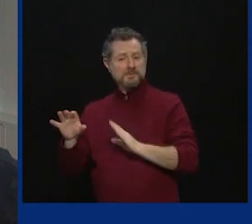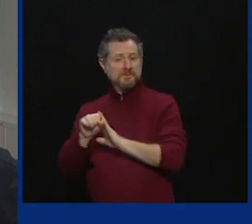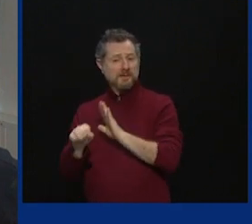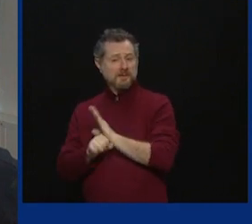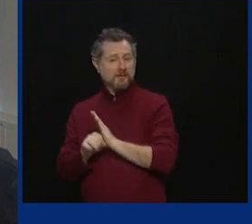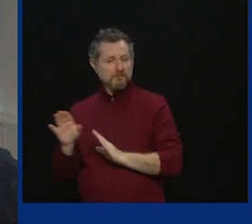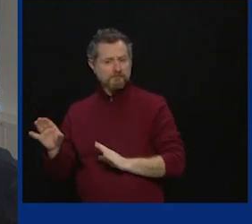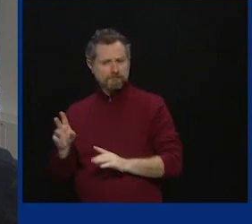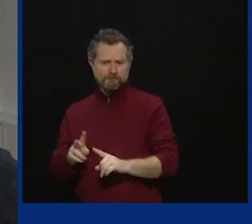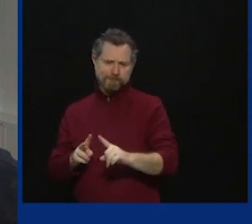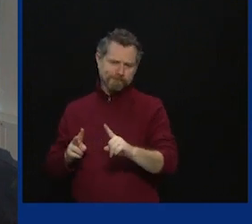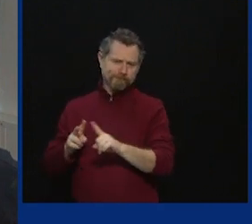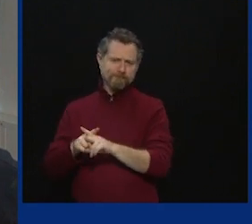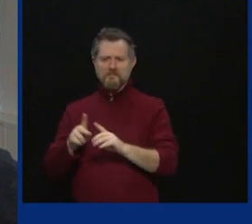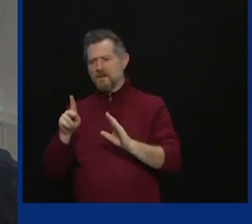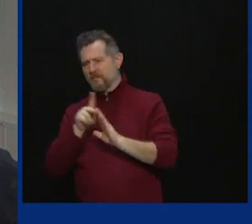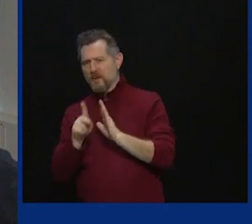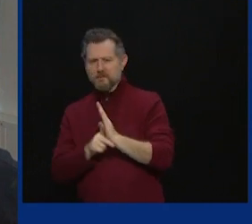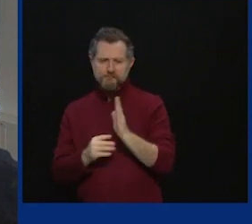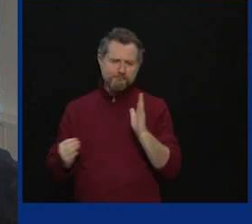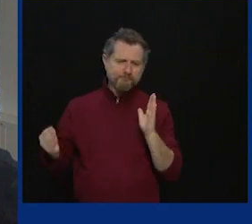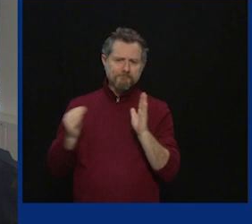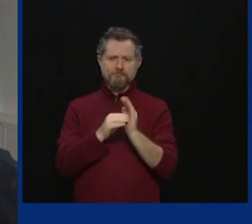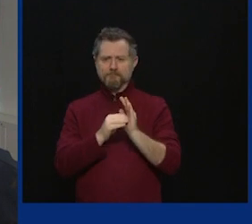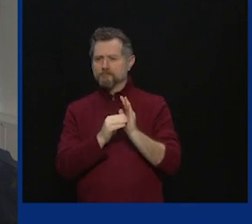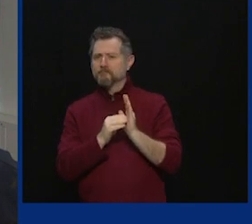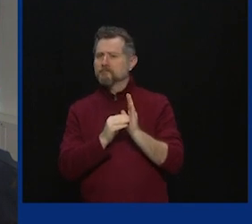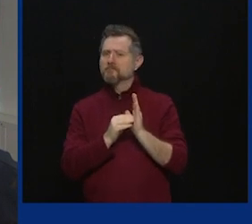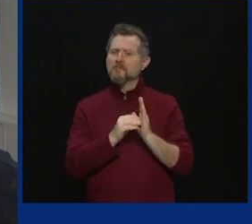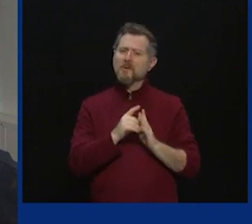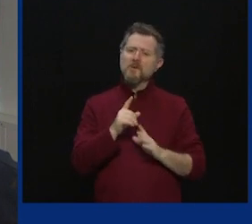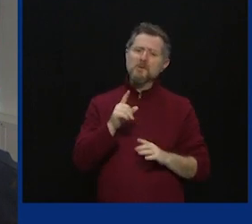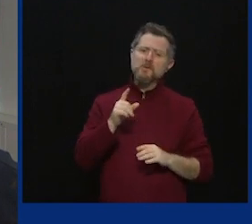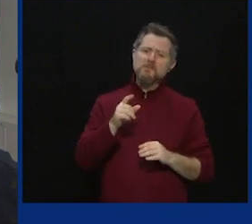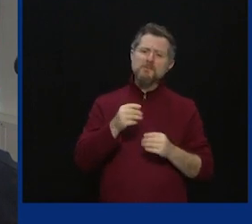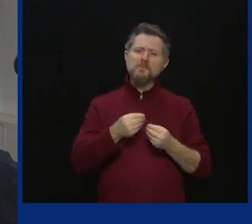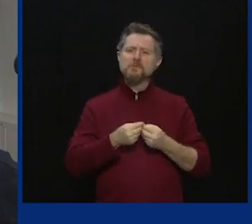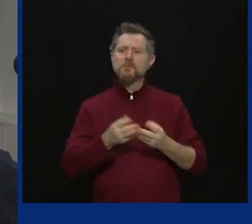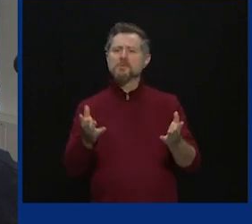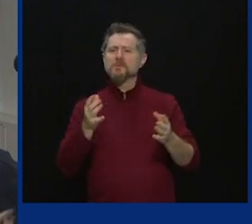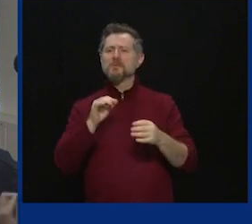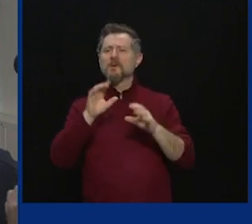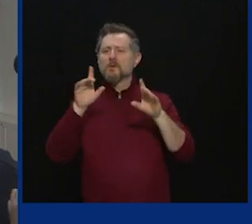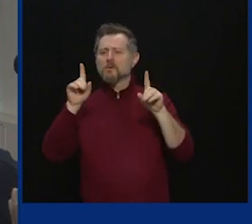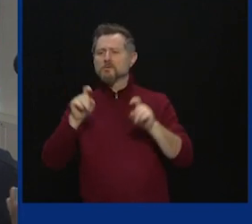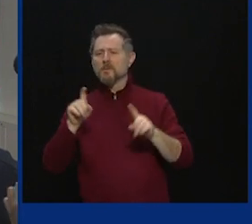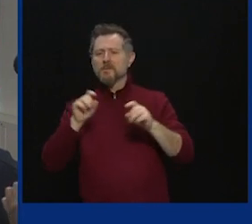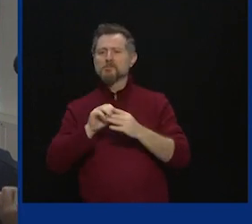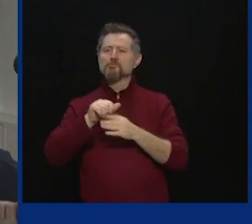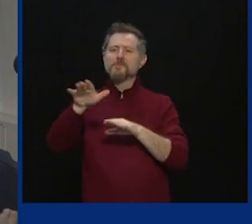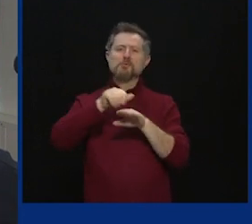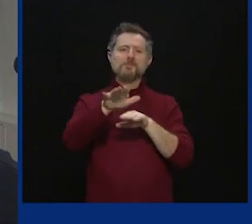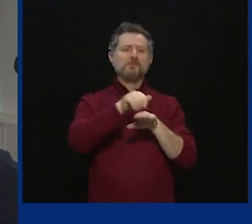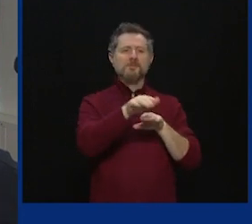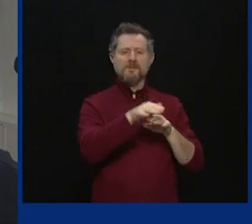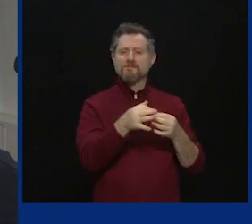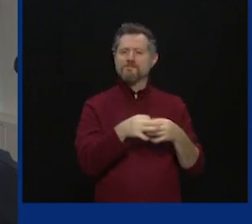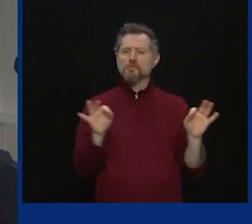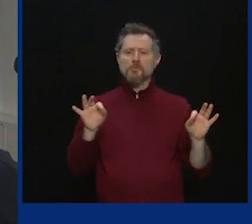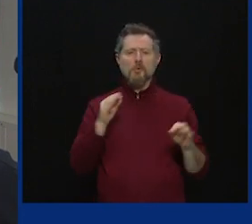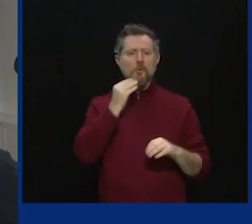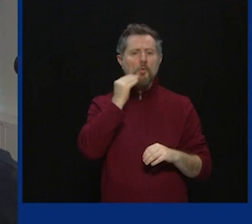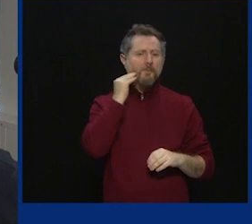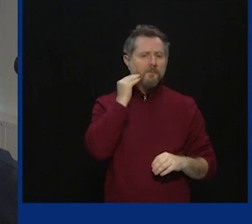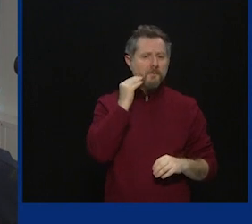where you can have a free COVID test shipped to your home. The city of Rochester did something similar with